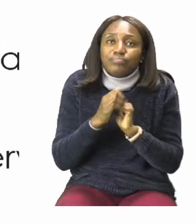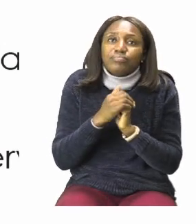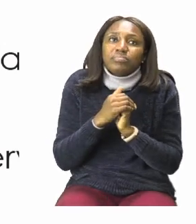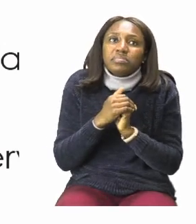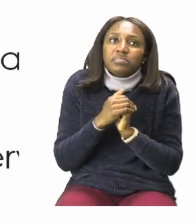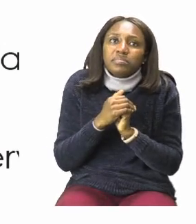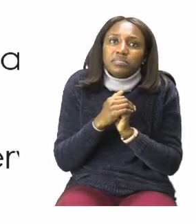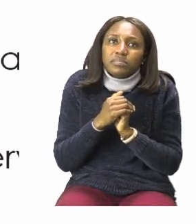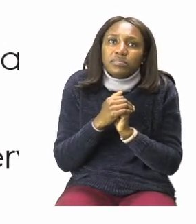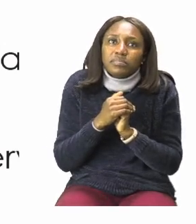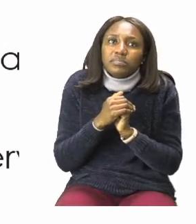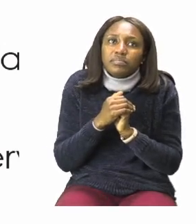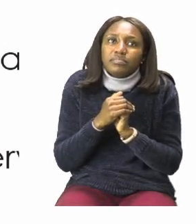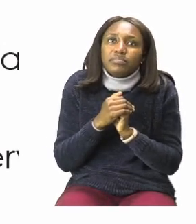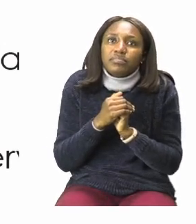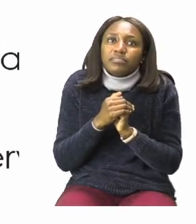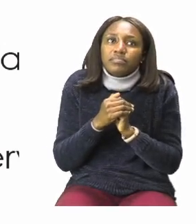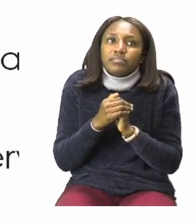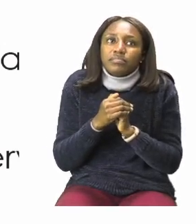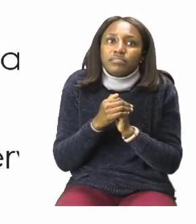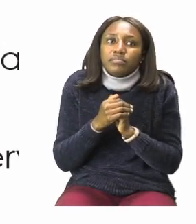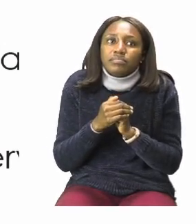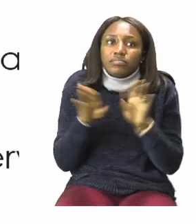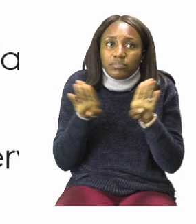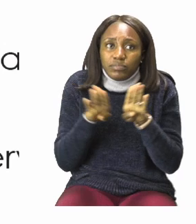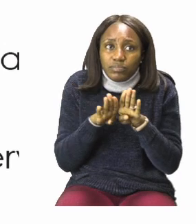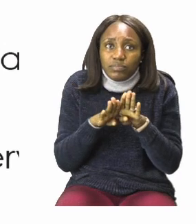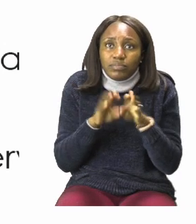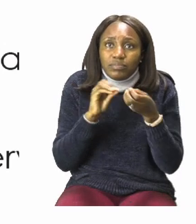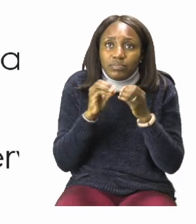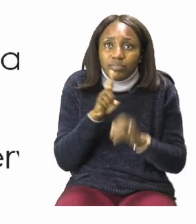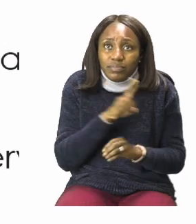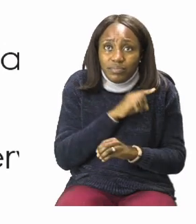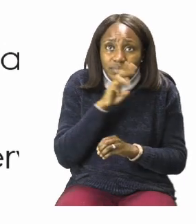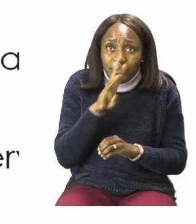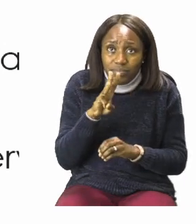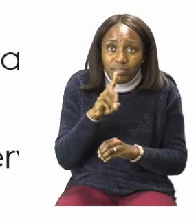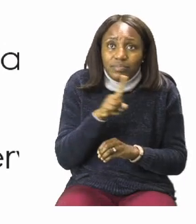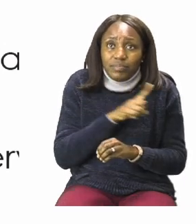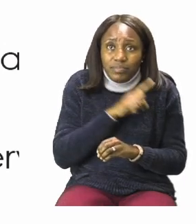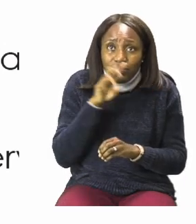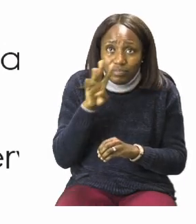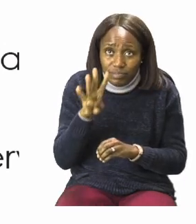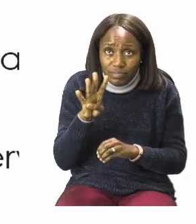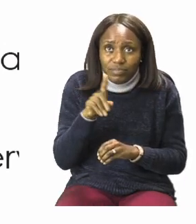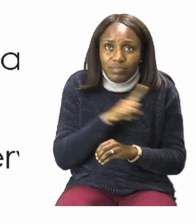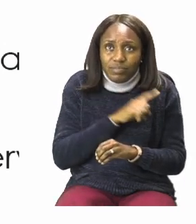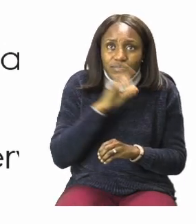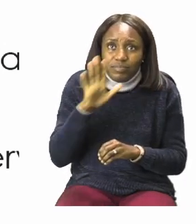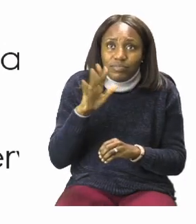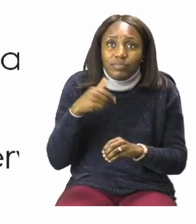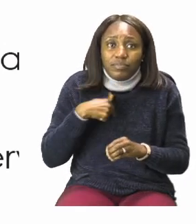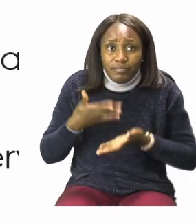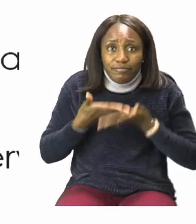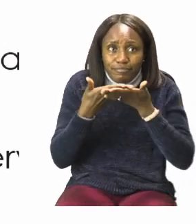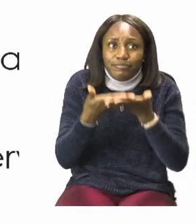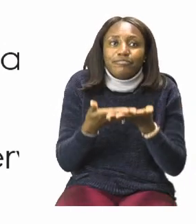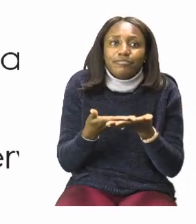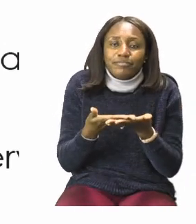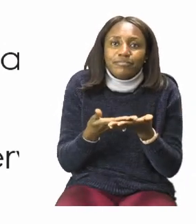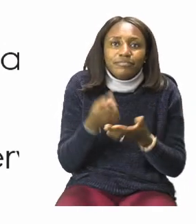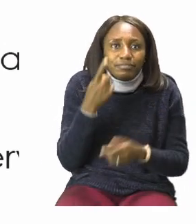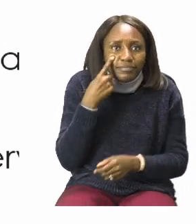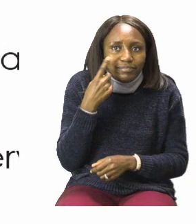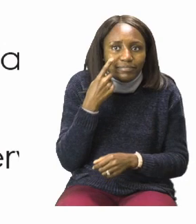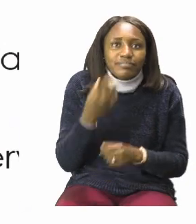sense. We are going to do number 13, 14, and 15 together. So let's take a look at